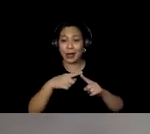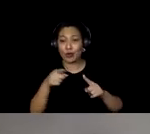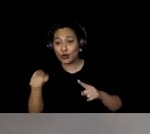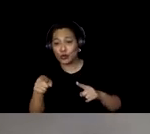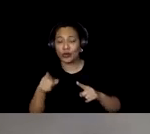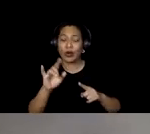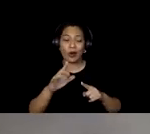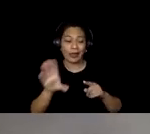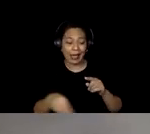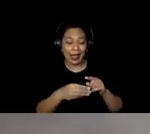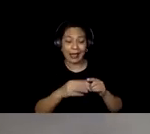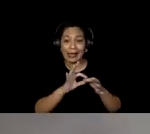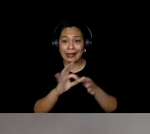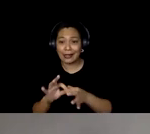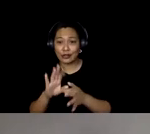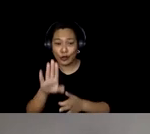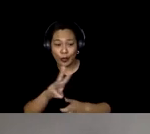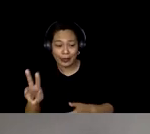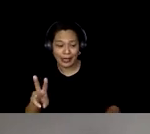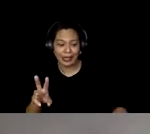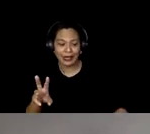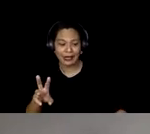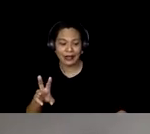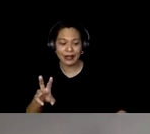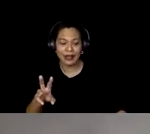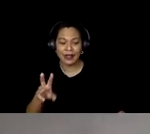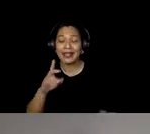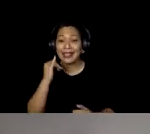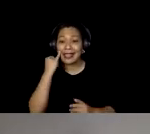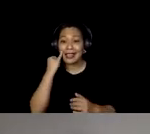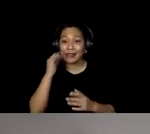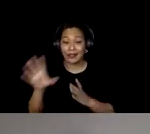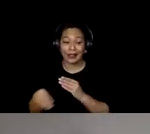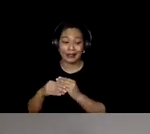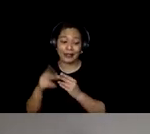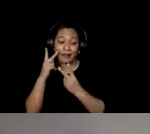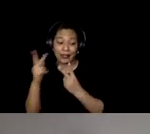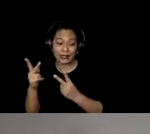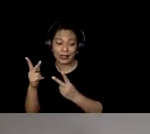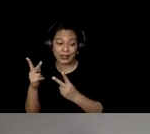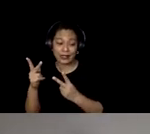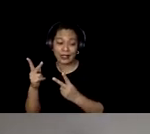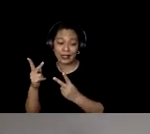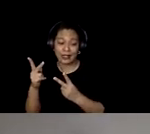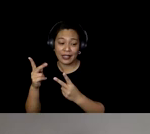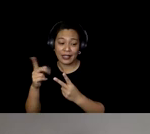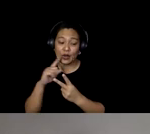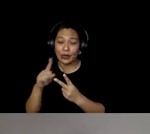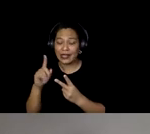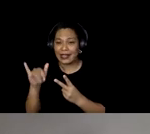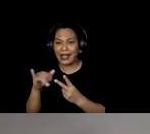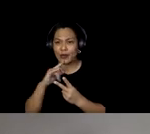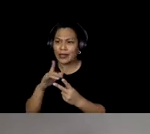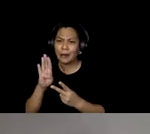to your website. Guest authoring content on other websites is actually a common blogger tactic. So bloggers will often write